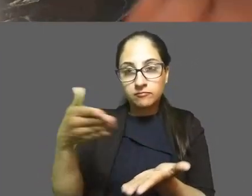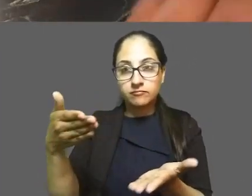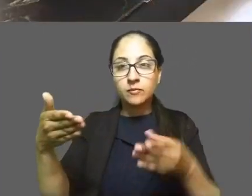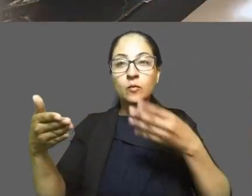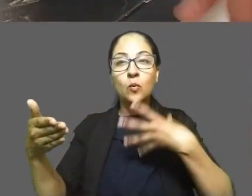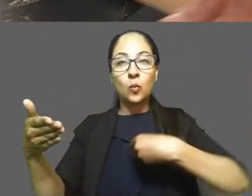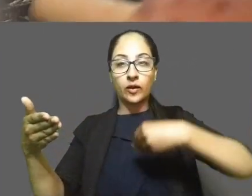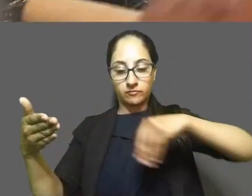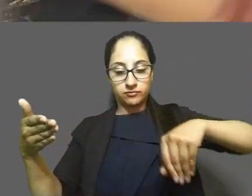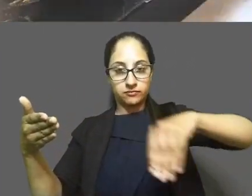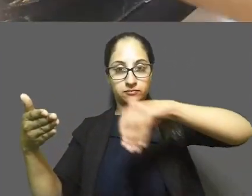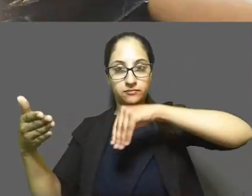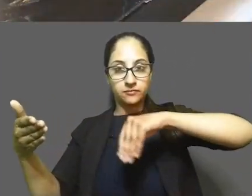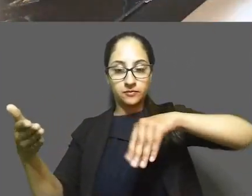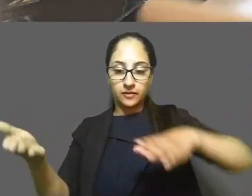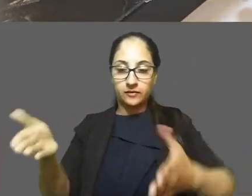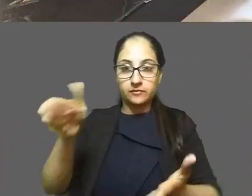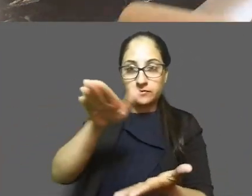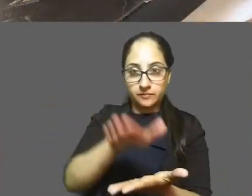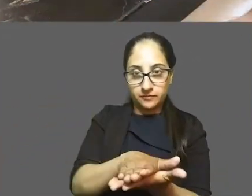lightly flour it again.